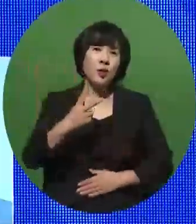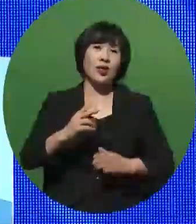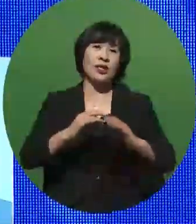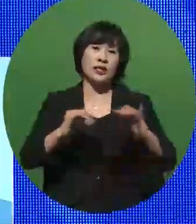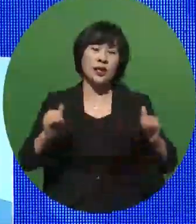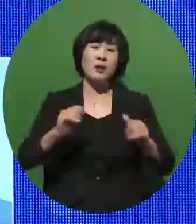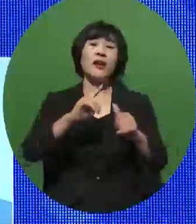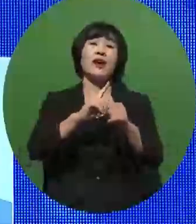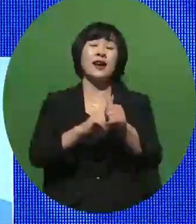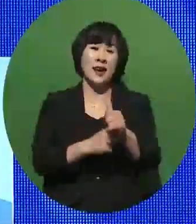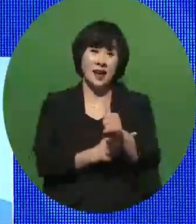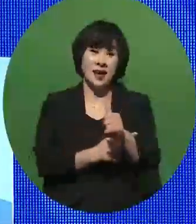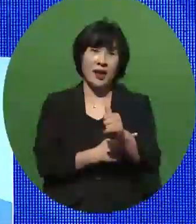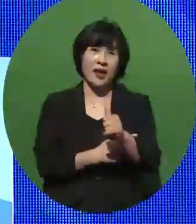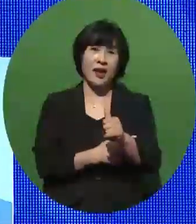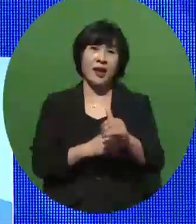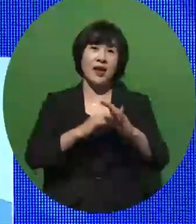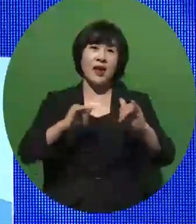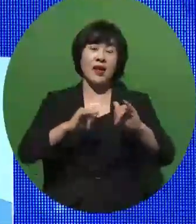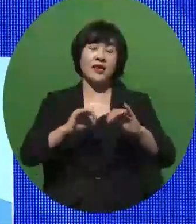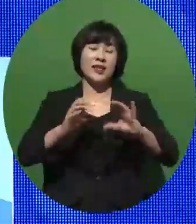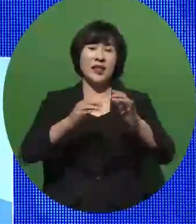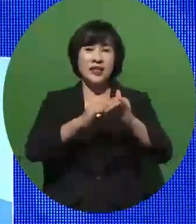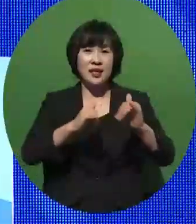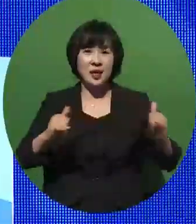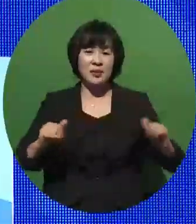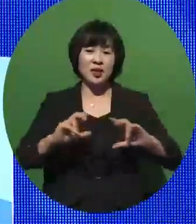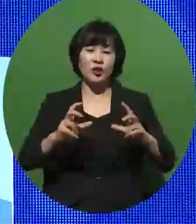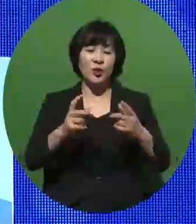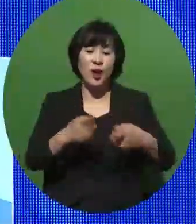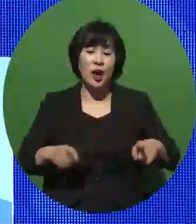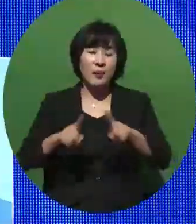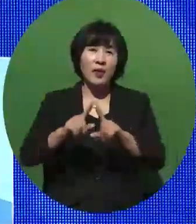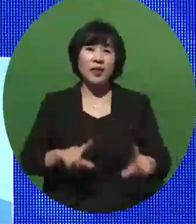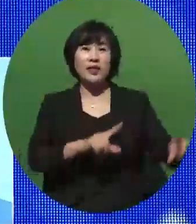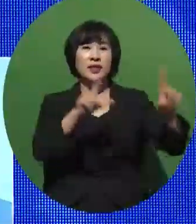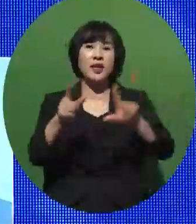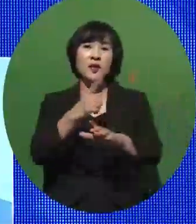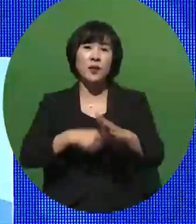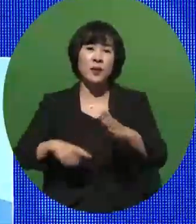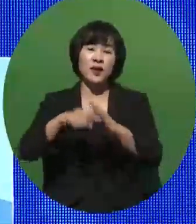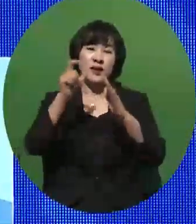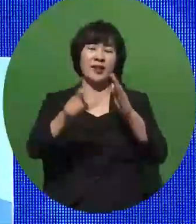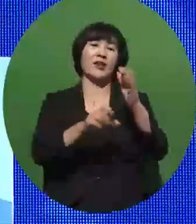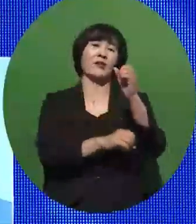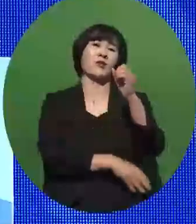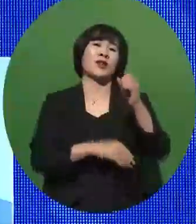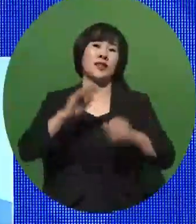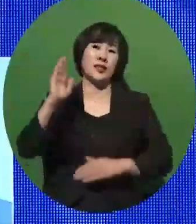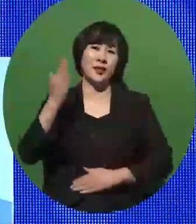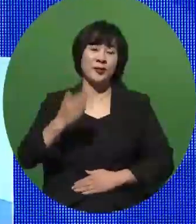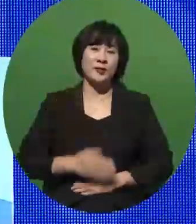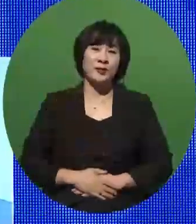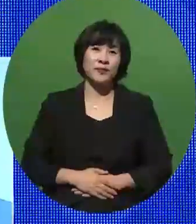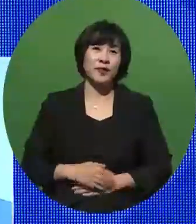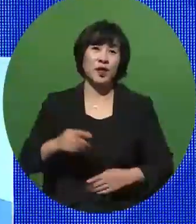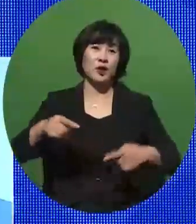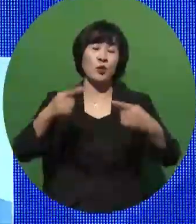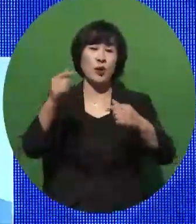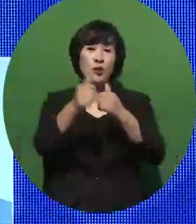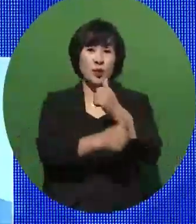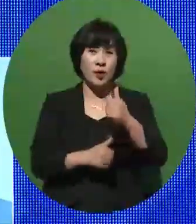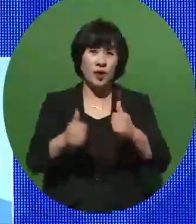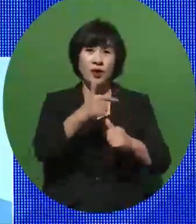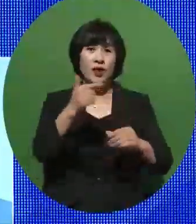Timor. Kim Dae-jung's pacifism, which grew out of the spirit of Jeollanamdo province, has become a solid foundation for peace